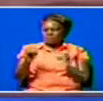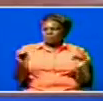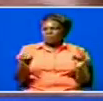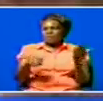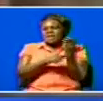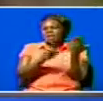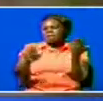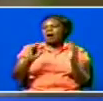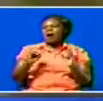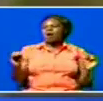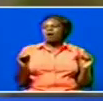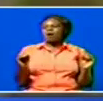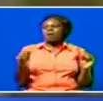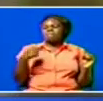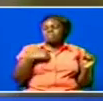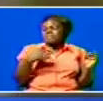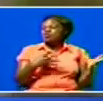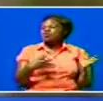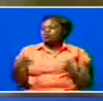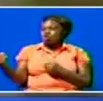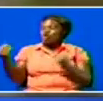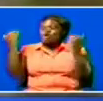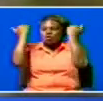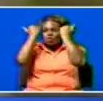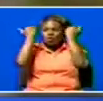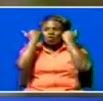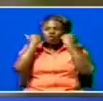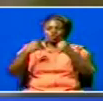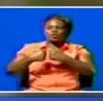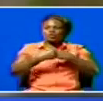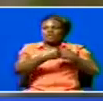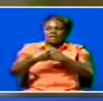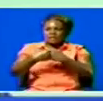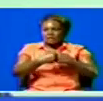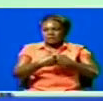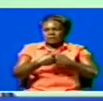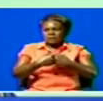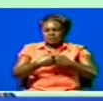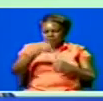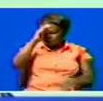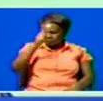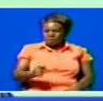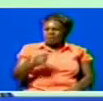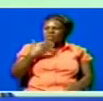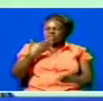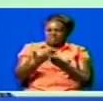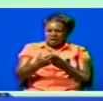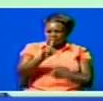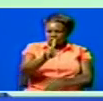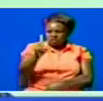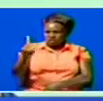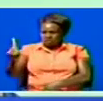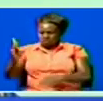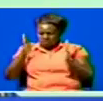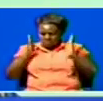their name. And I'm even going to court to challenge the judgment. I'd like to thank each and every